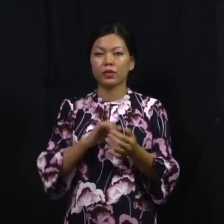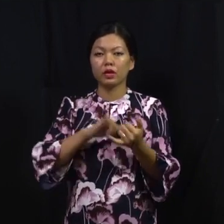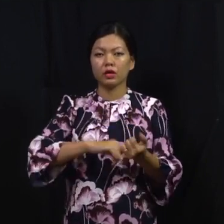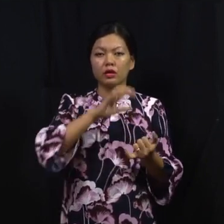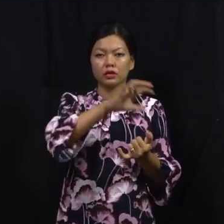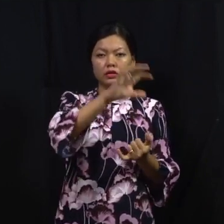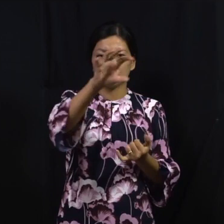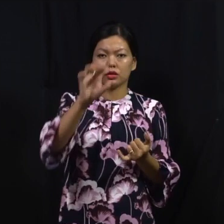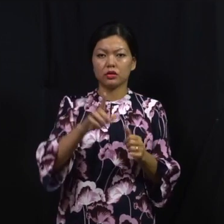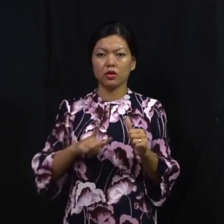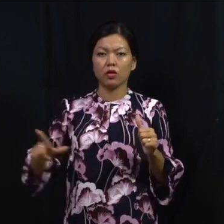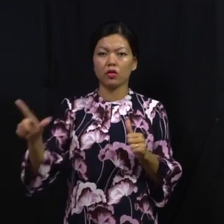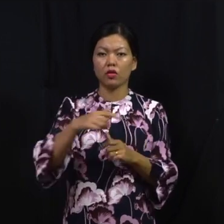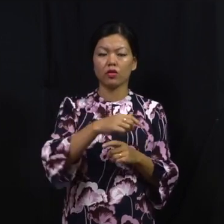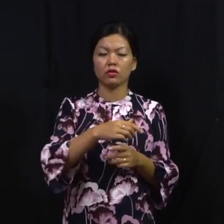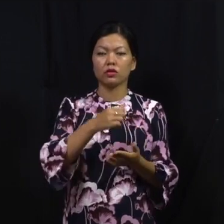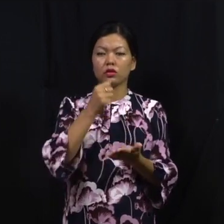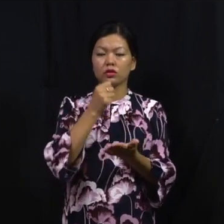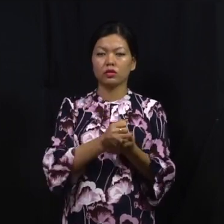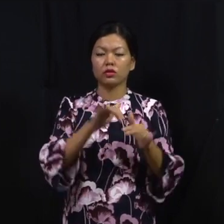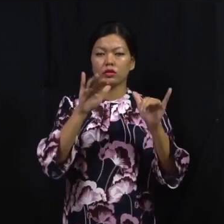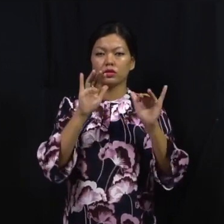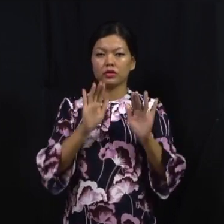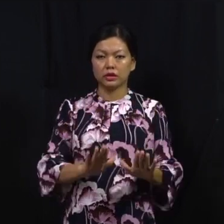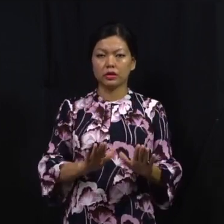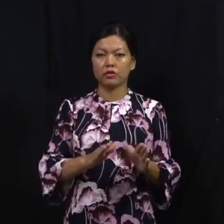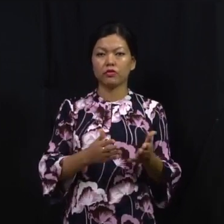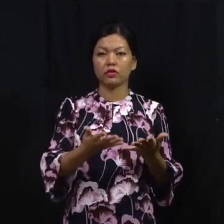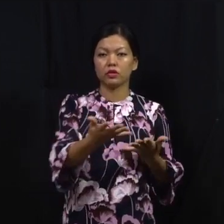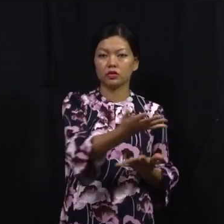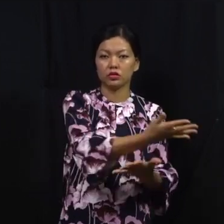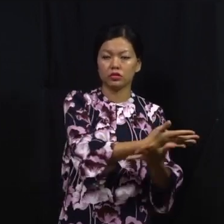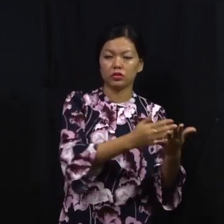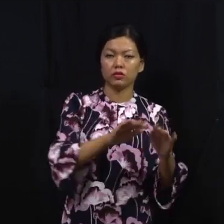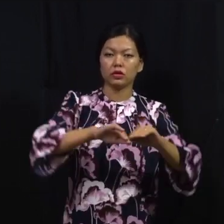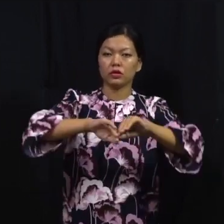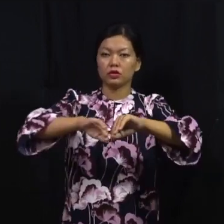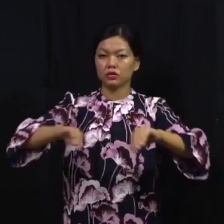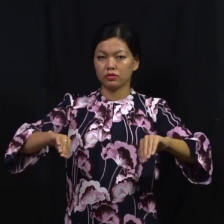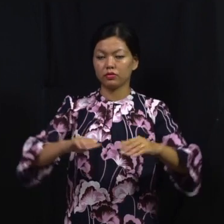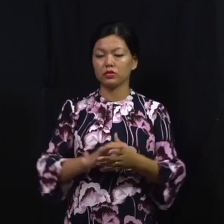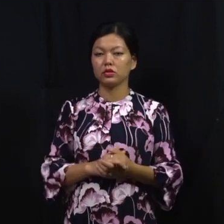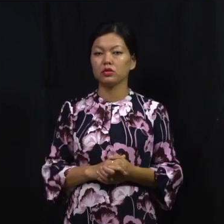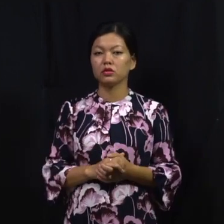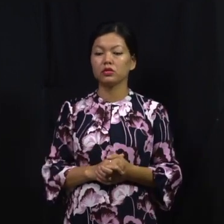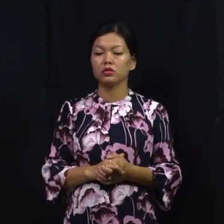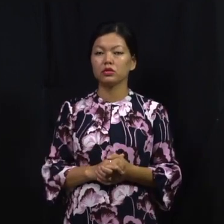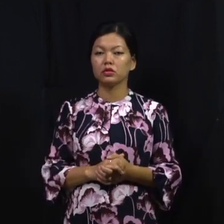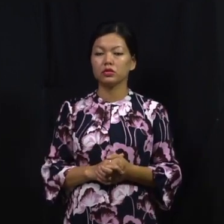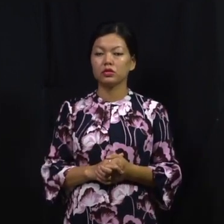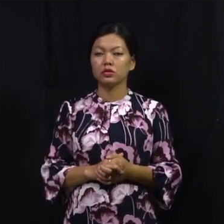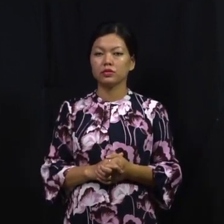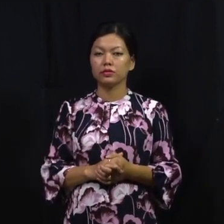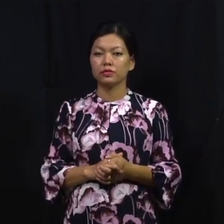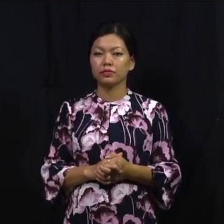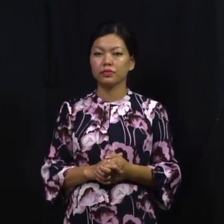right. A territory is talking about the land and the airspace that is coming under the